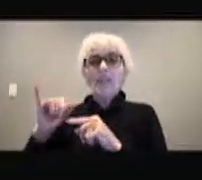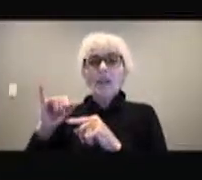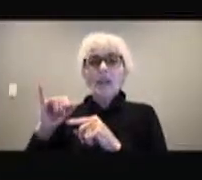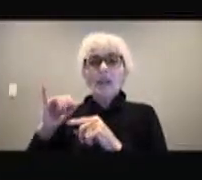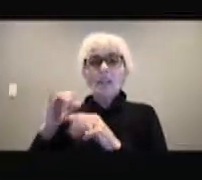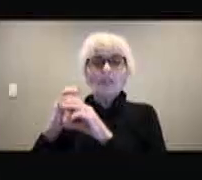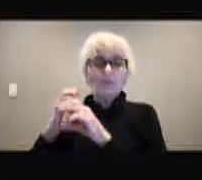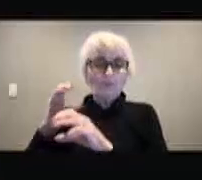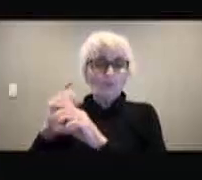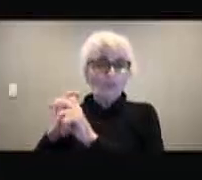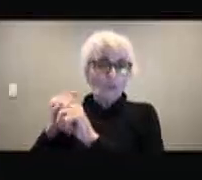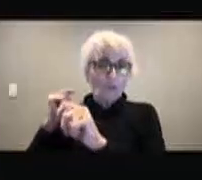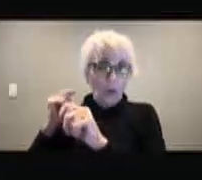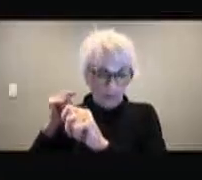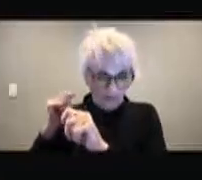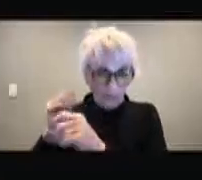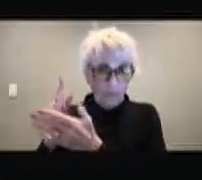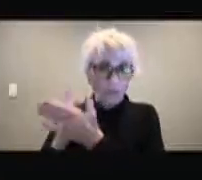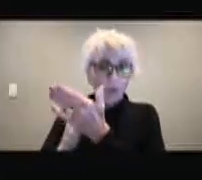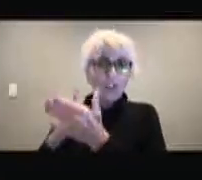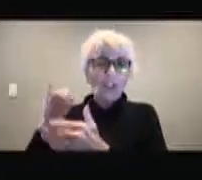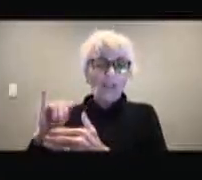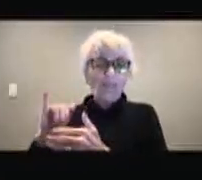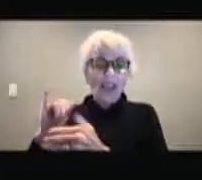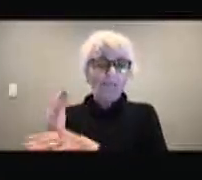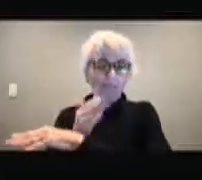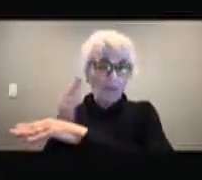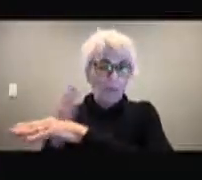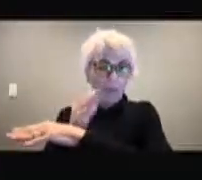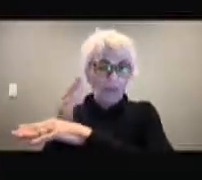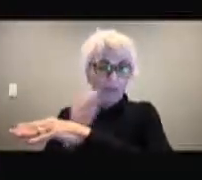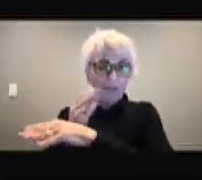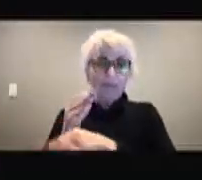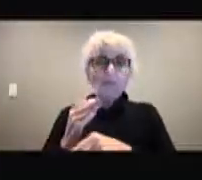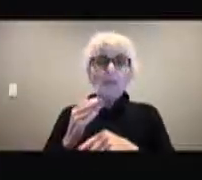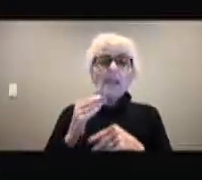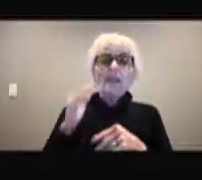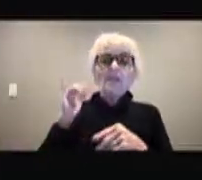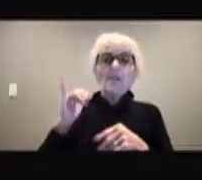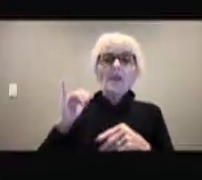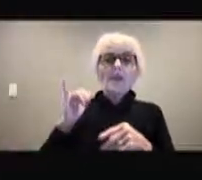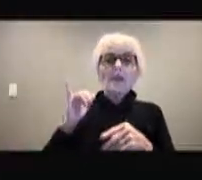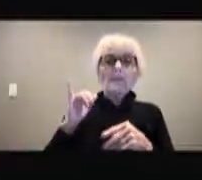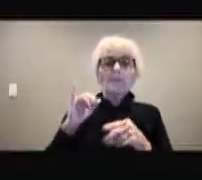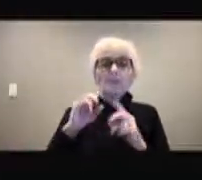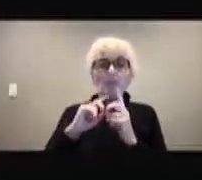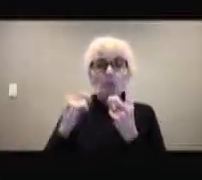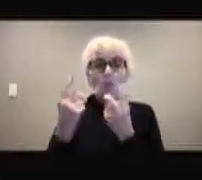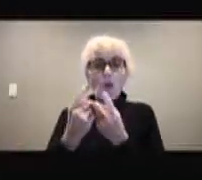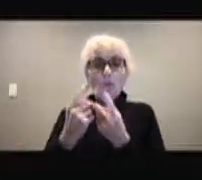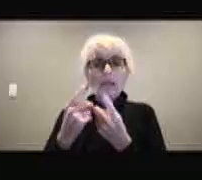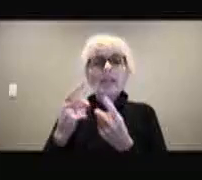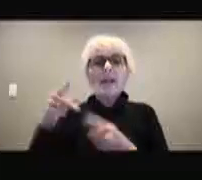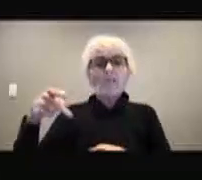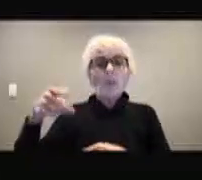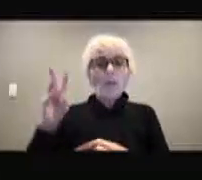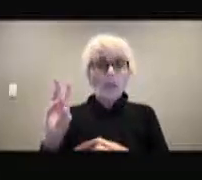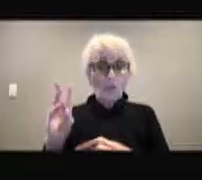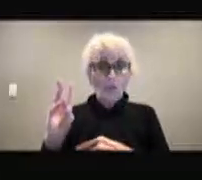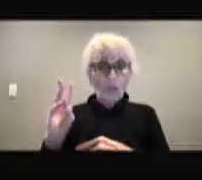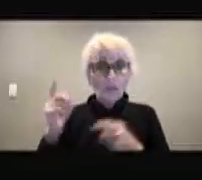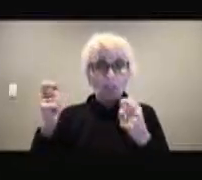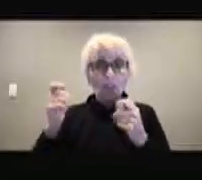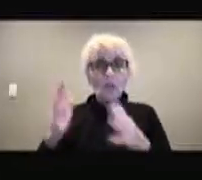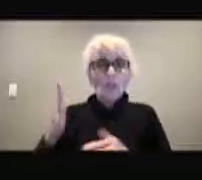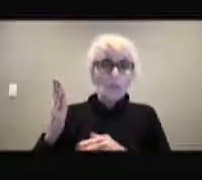site remediation. The applicant, the Department of Public Works, the director